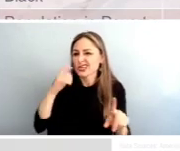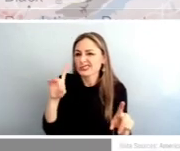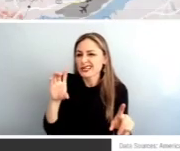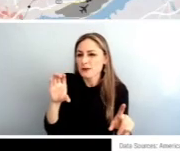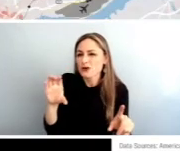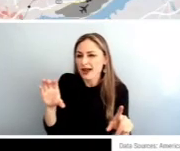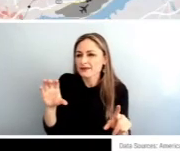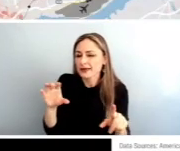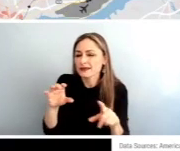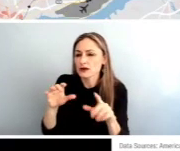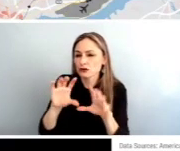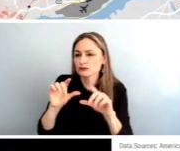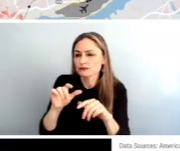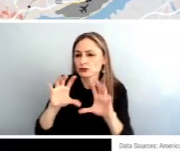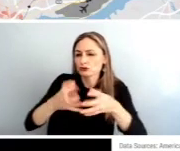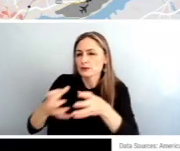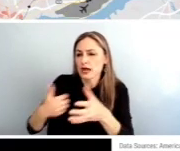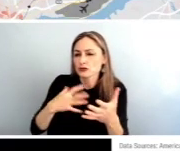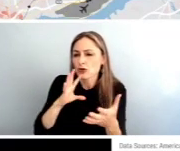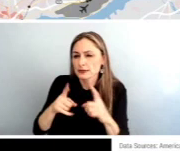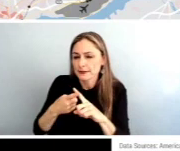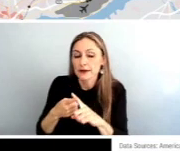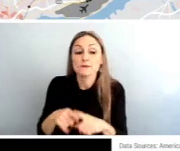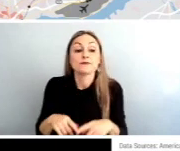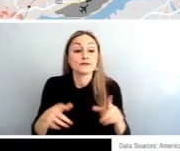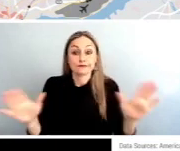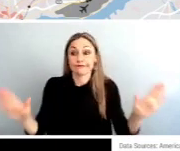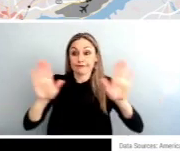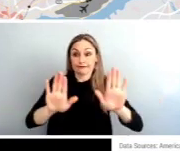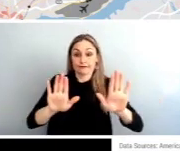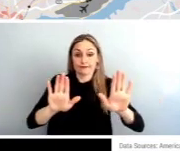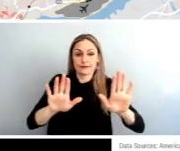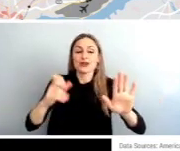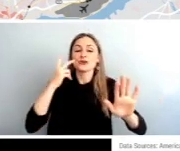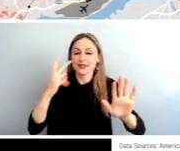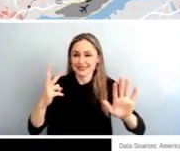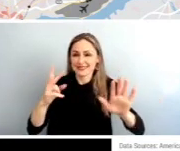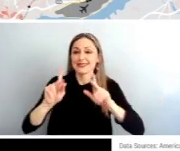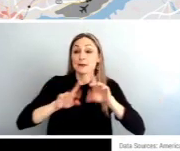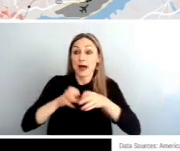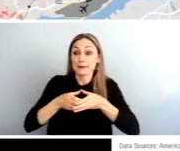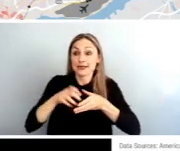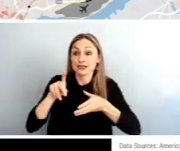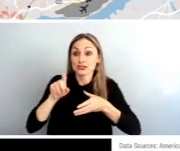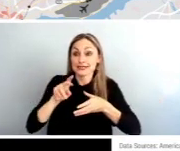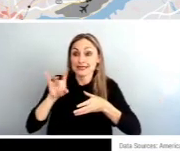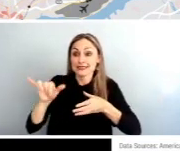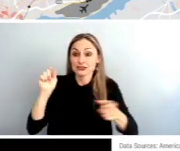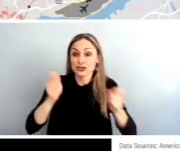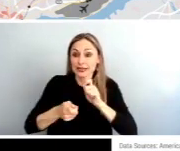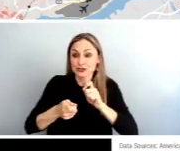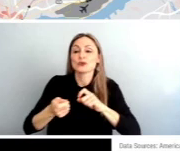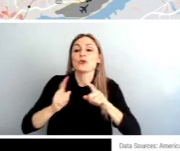about. And then when we put the two maps together you can see how the transit the population density changes when we adjust it. And